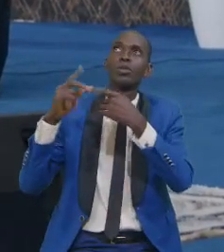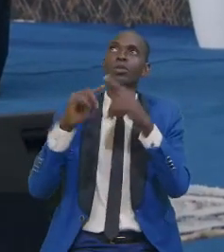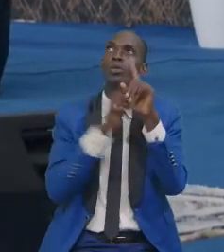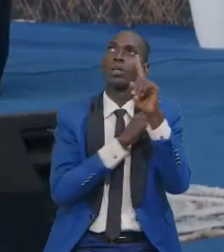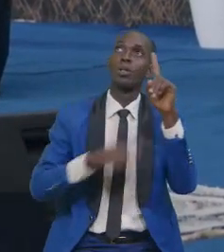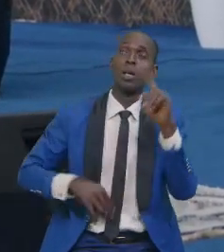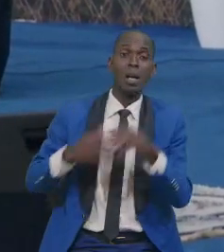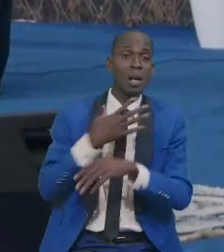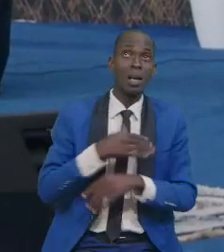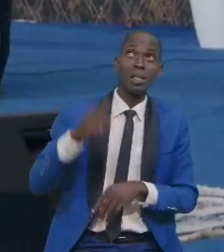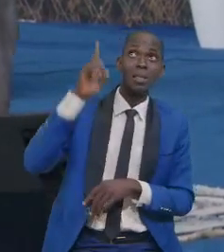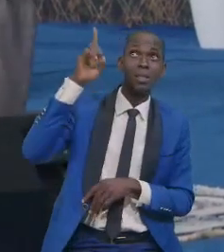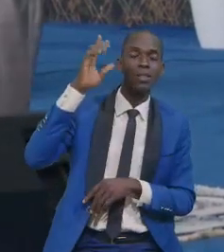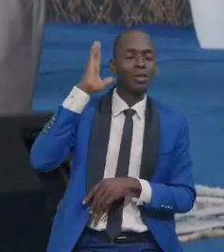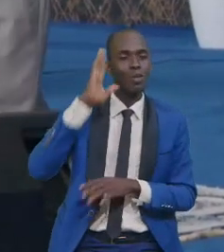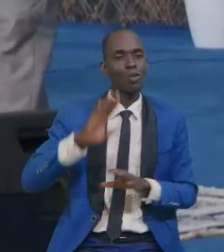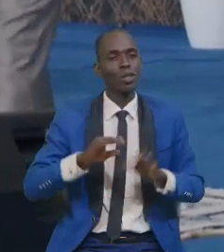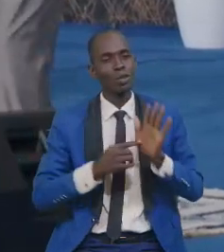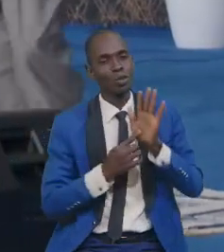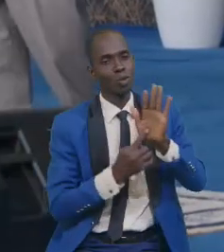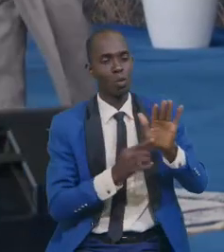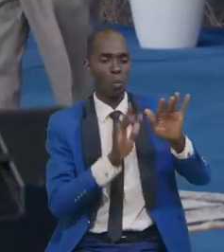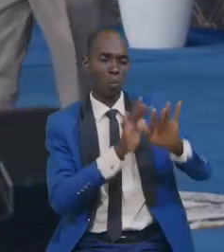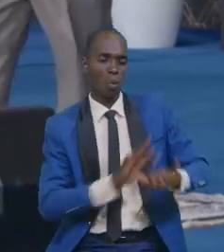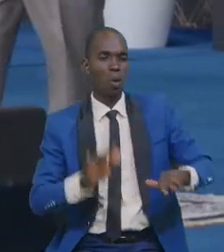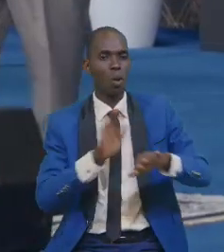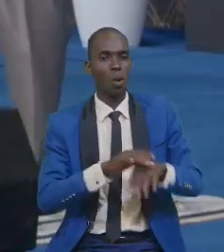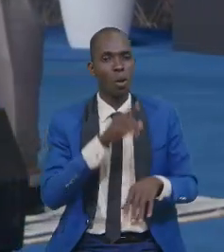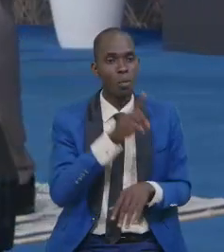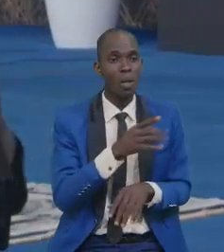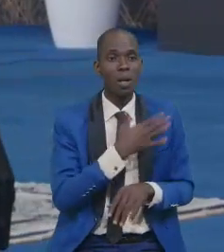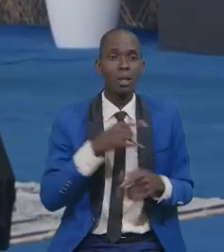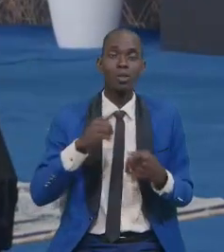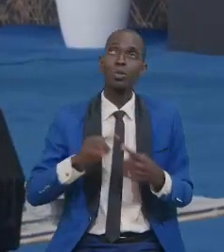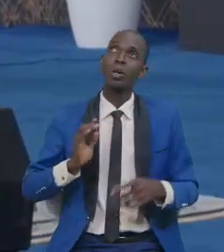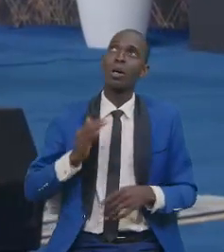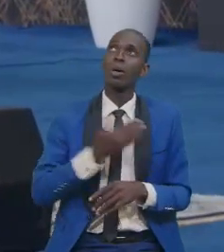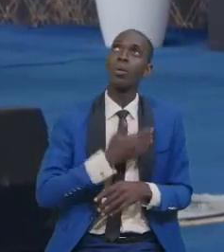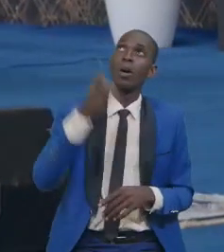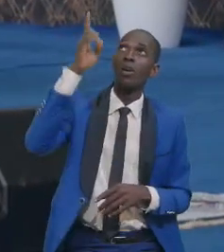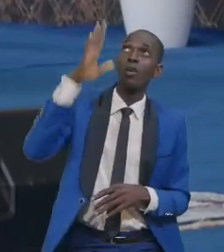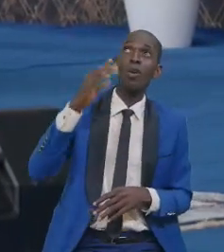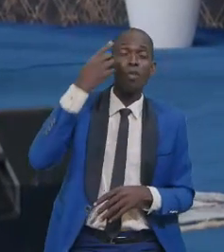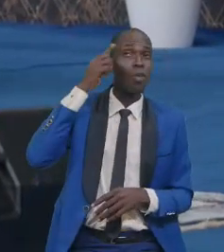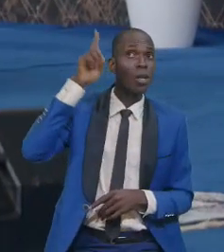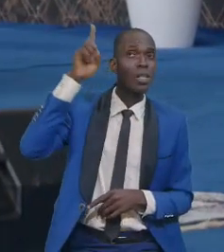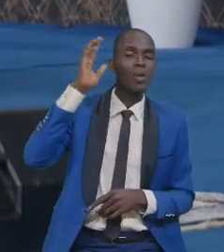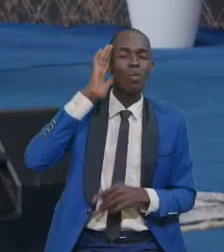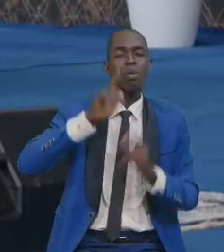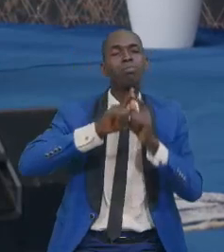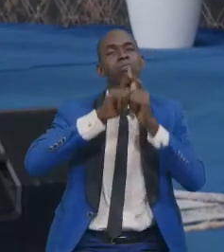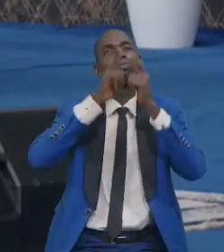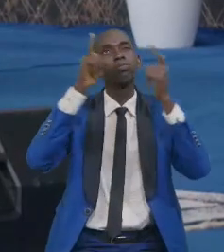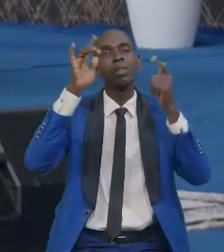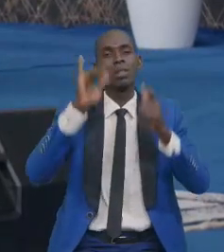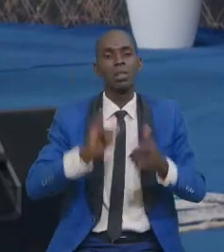have mercy upon him, and to our God, for he will abundantly pardon.